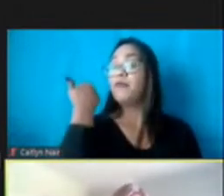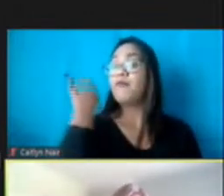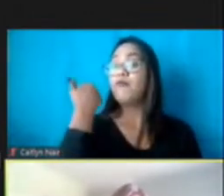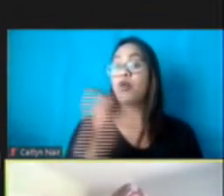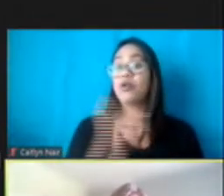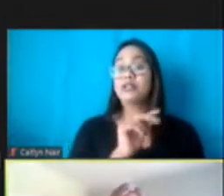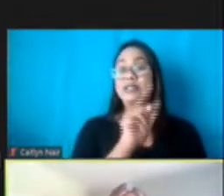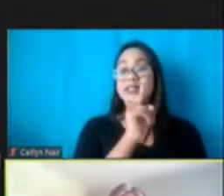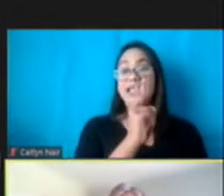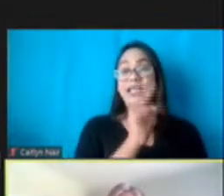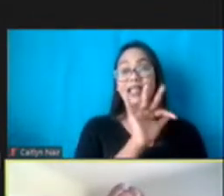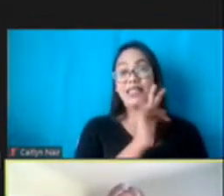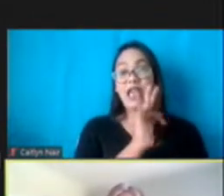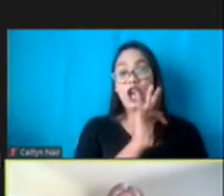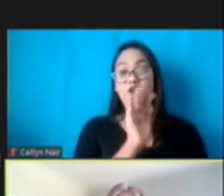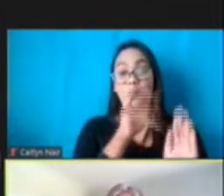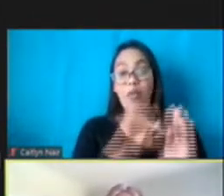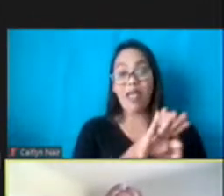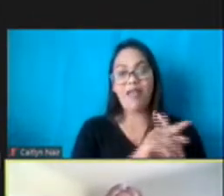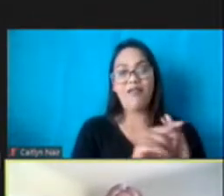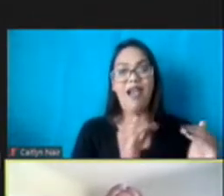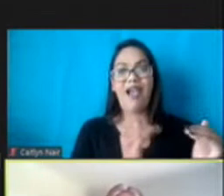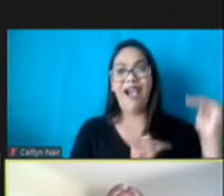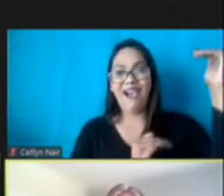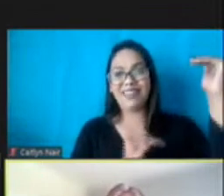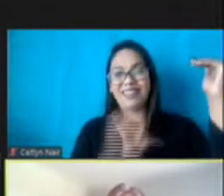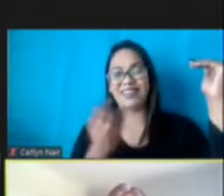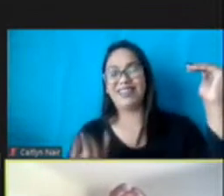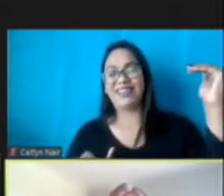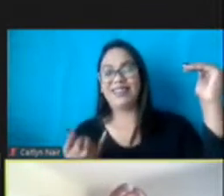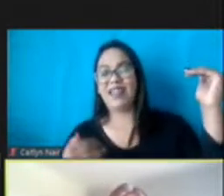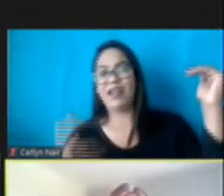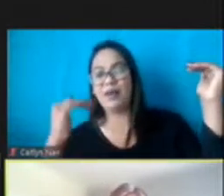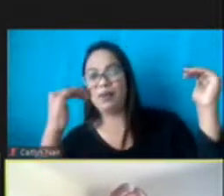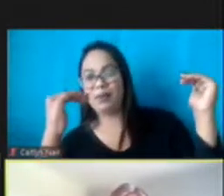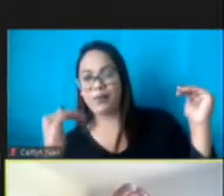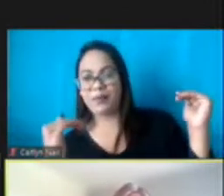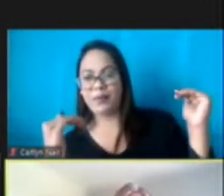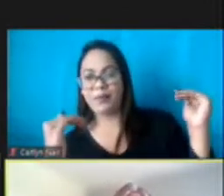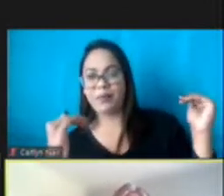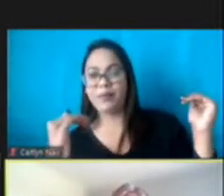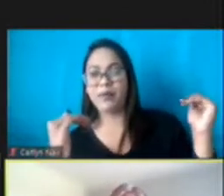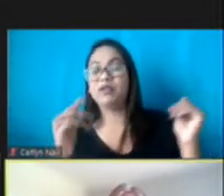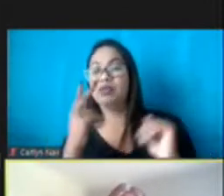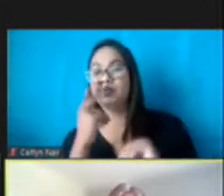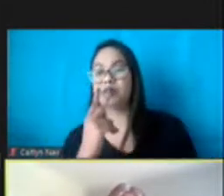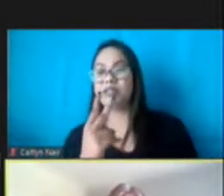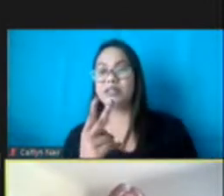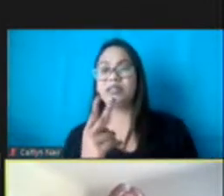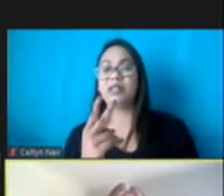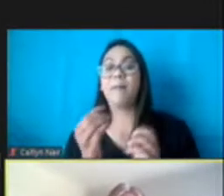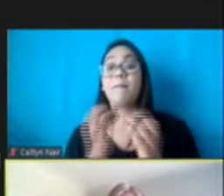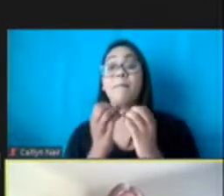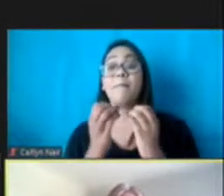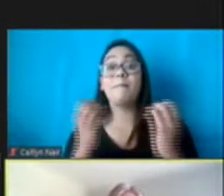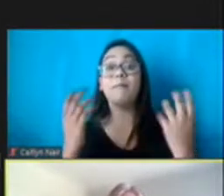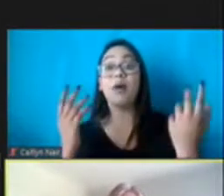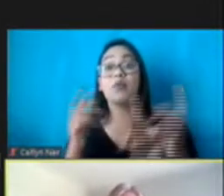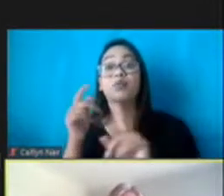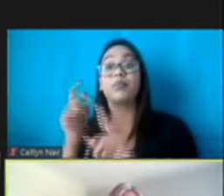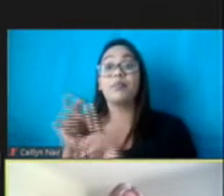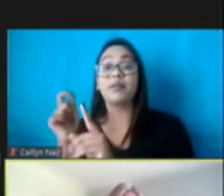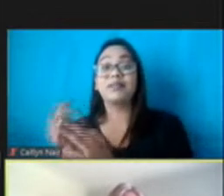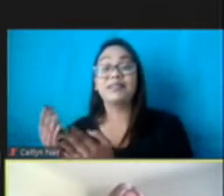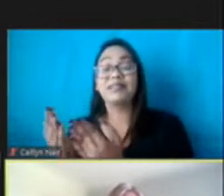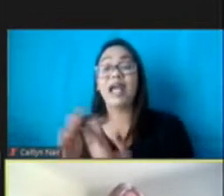we were seeing between the 2nd and 3rd waves, and slightly more increases in the public versus the private sector. So